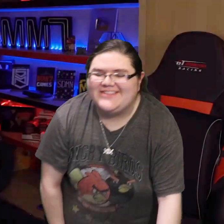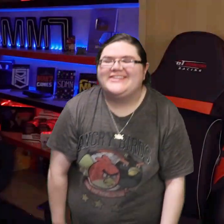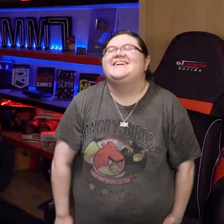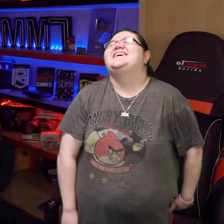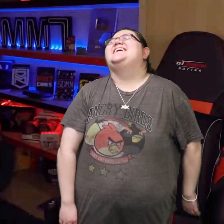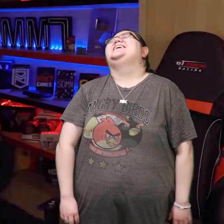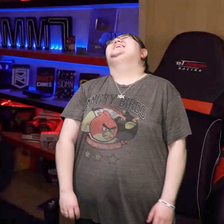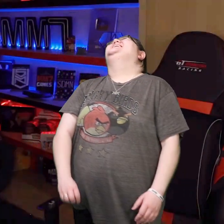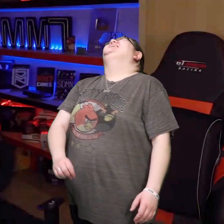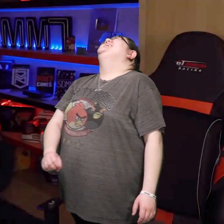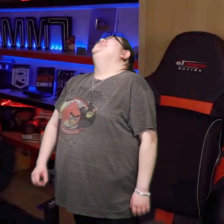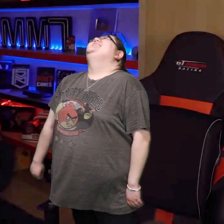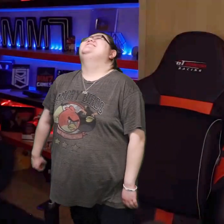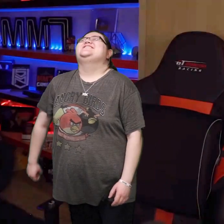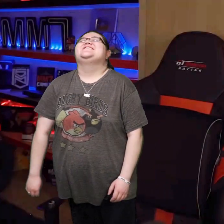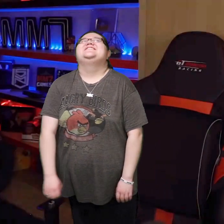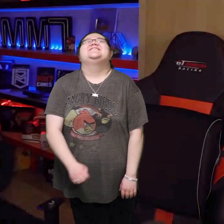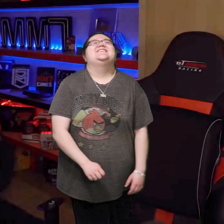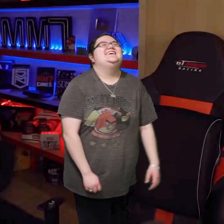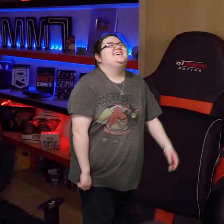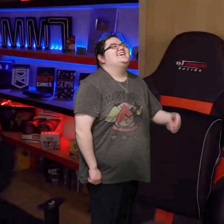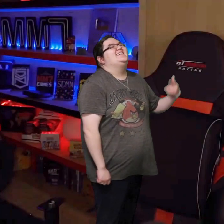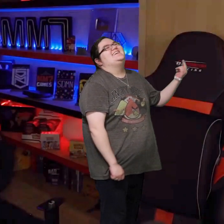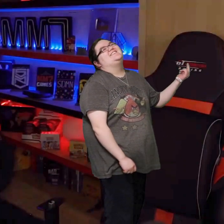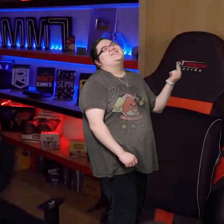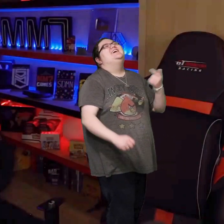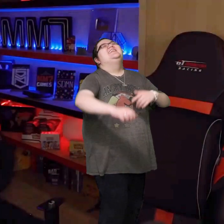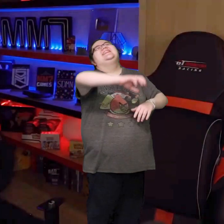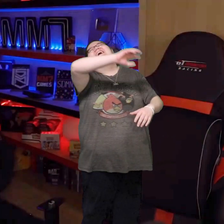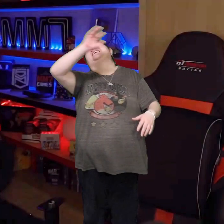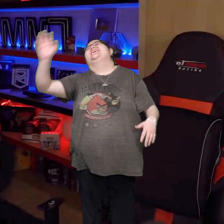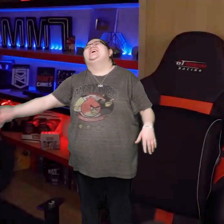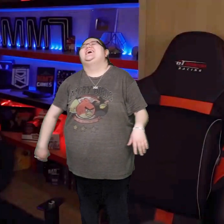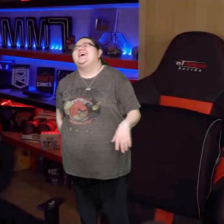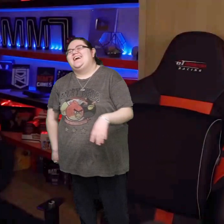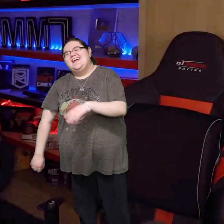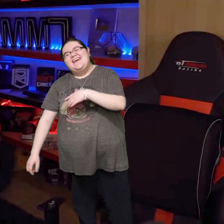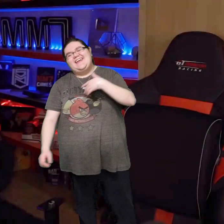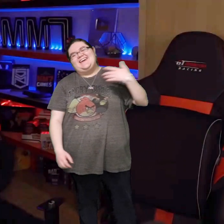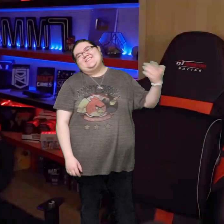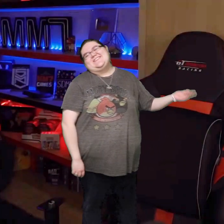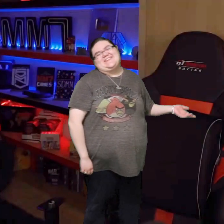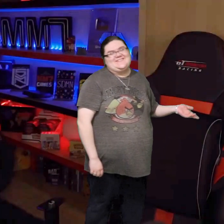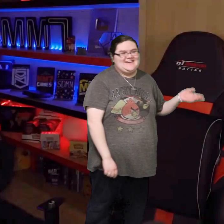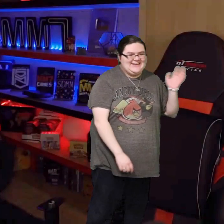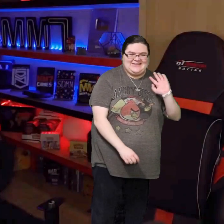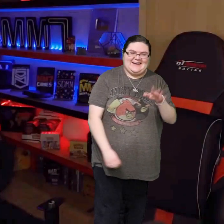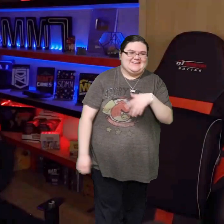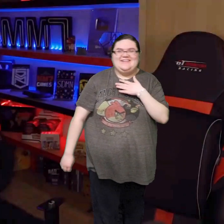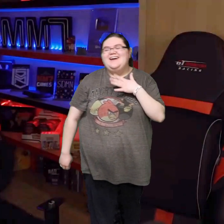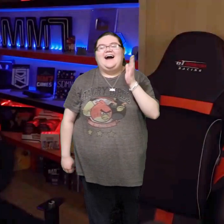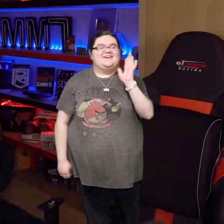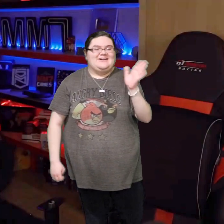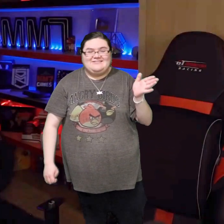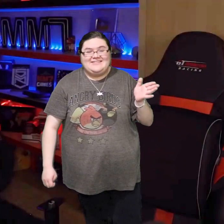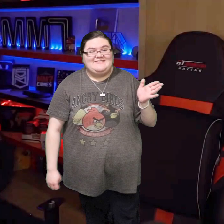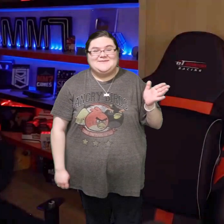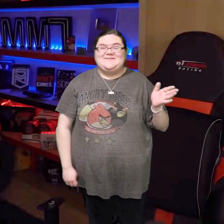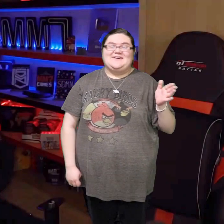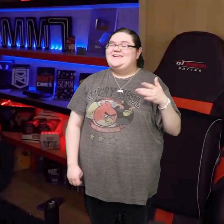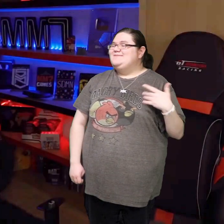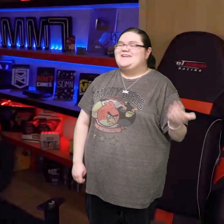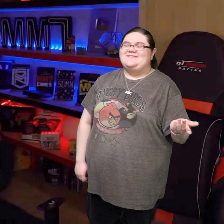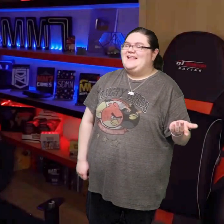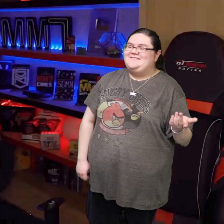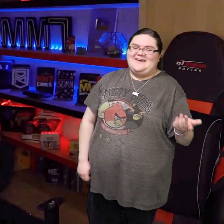yeah, it was the one where he cleans that car and it wasn't even his. Yeah, because I've seen that